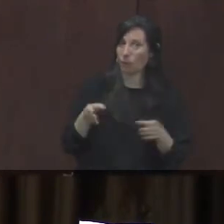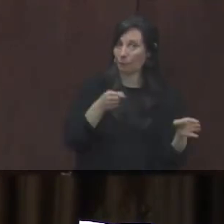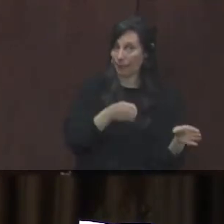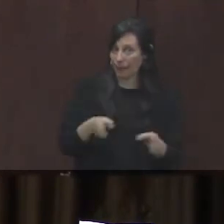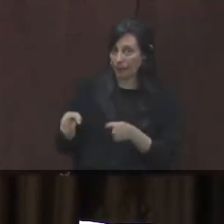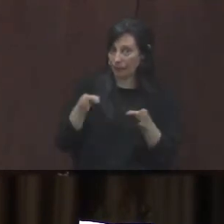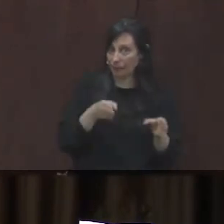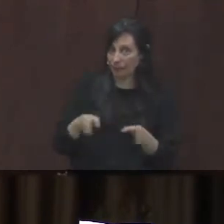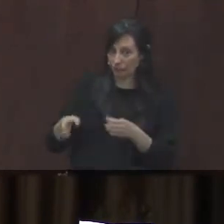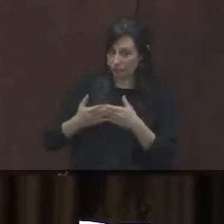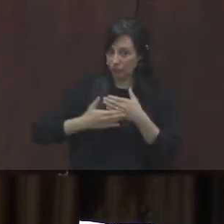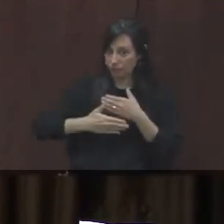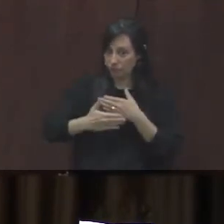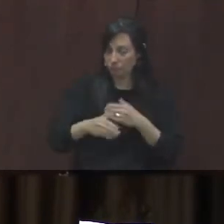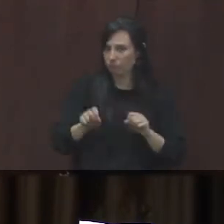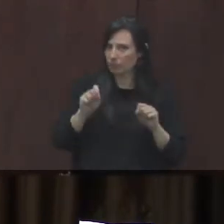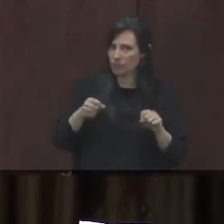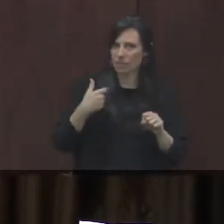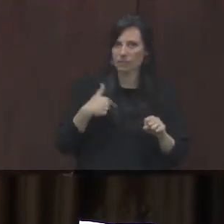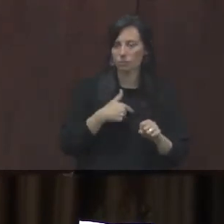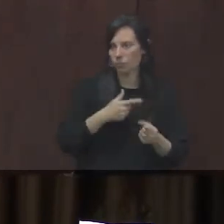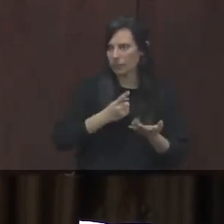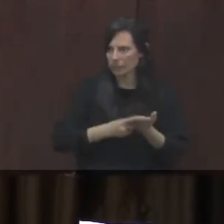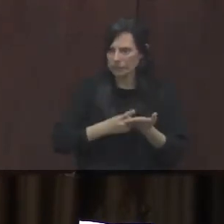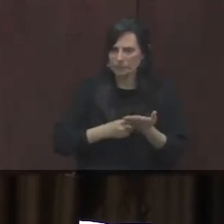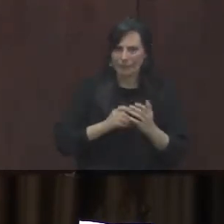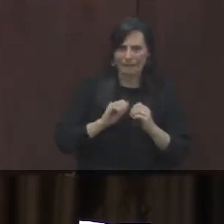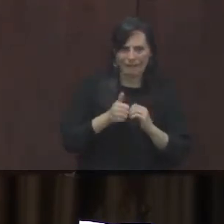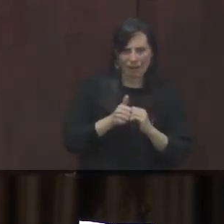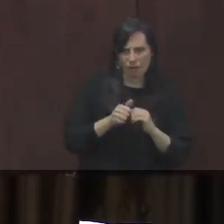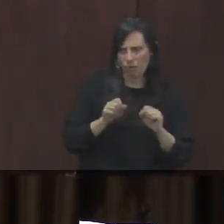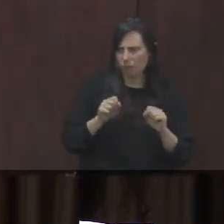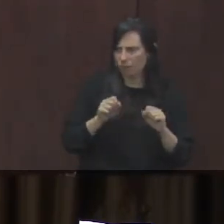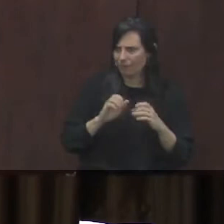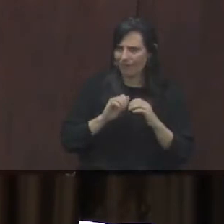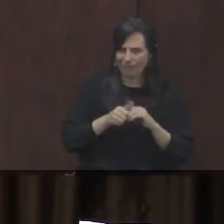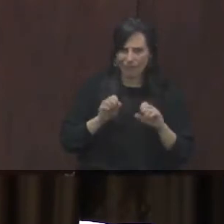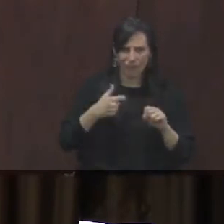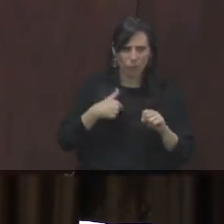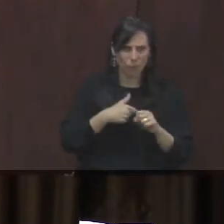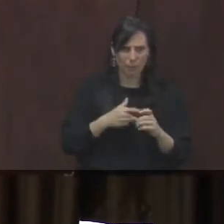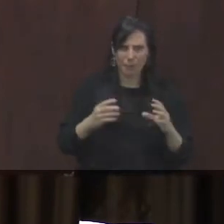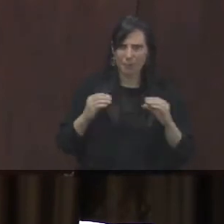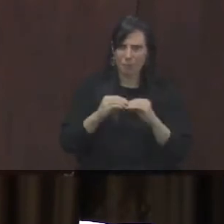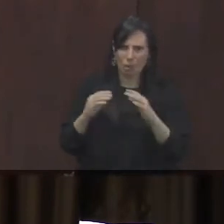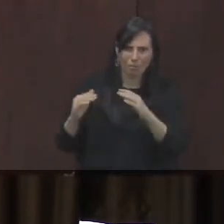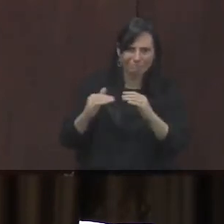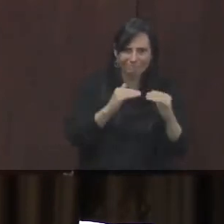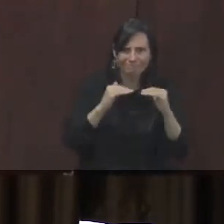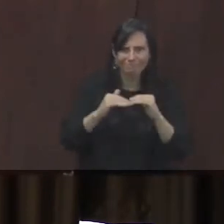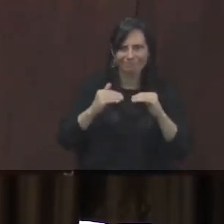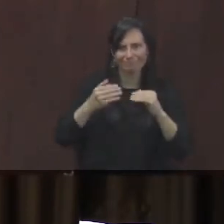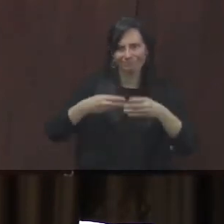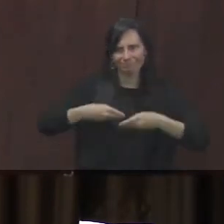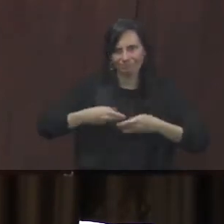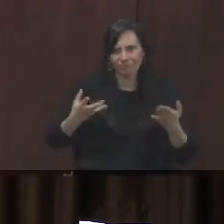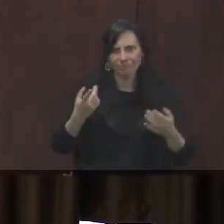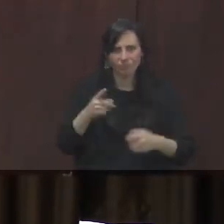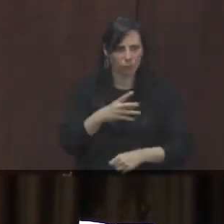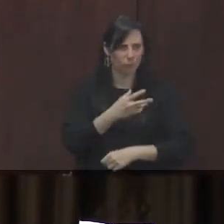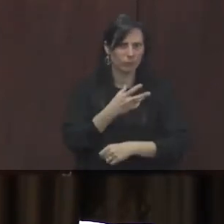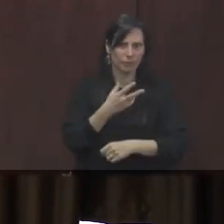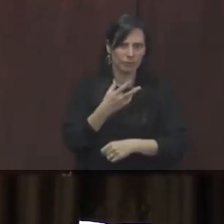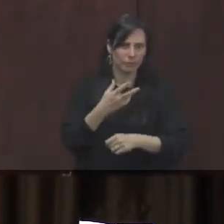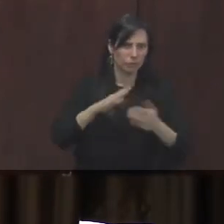like how do we do this in a more how do we take this out to the community and make sure that we have equity and historically